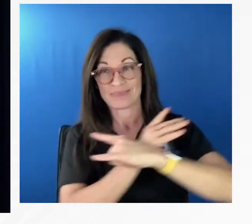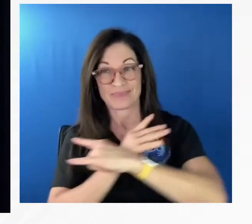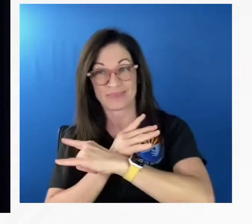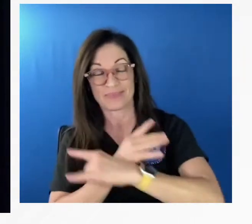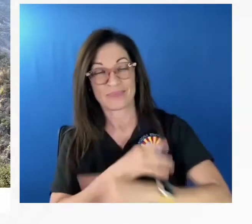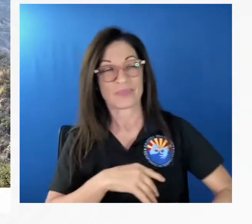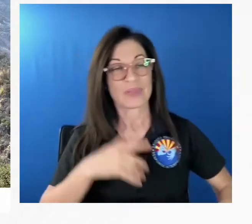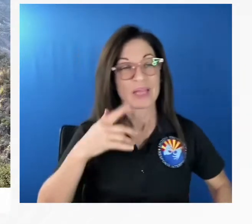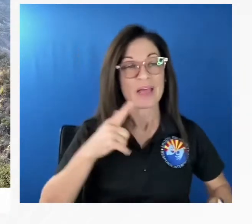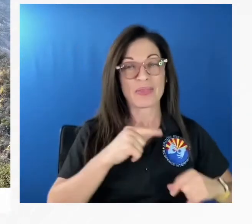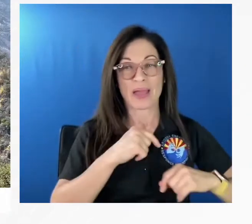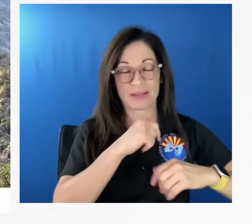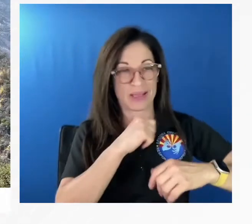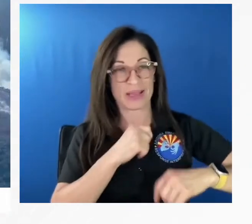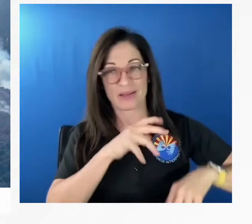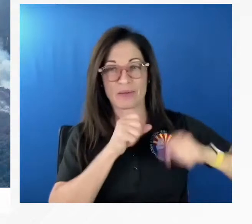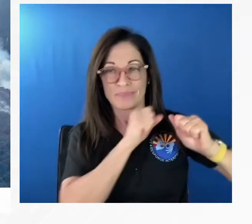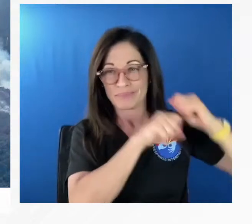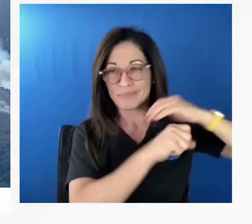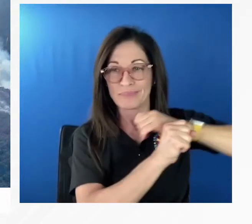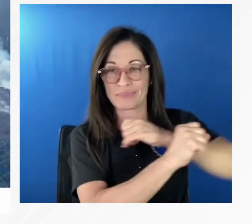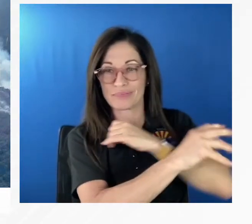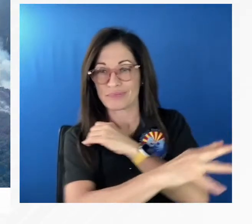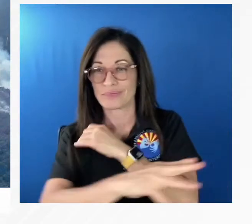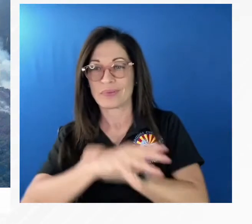here and painting the ridge. Next slide.